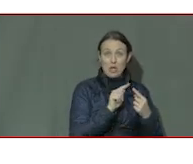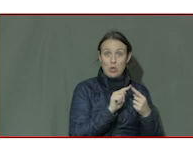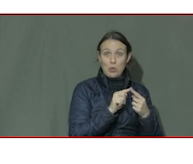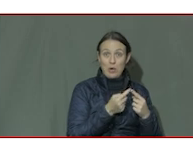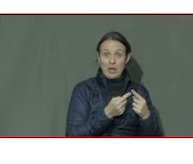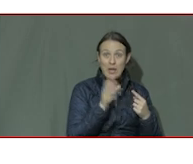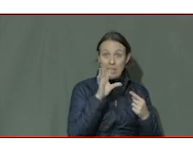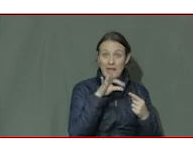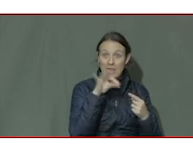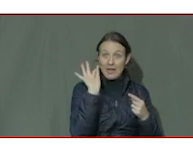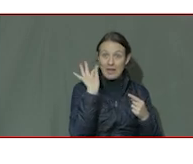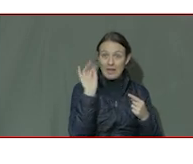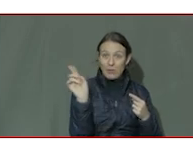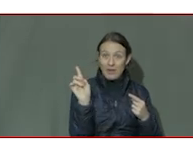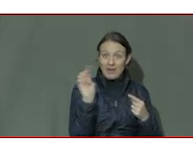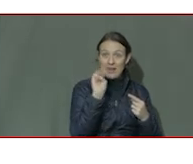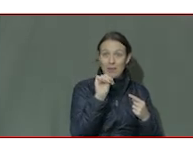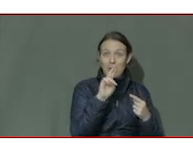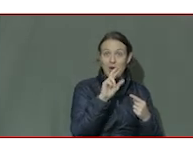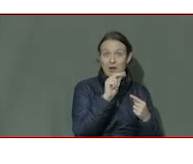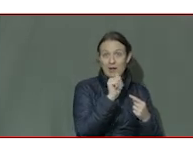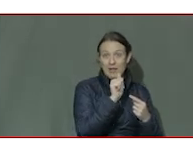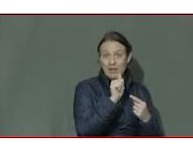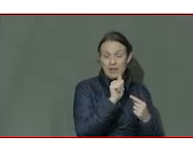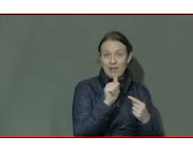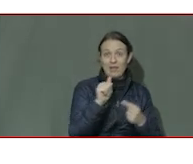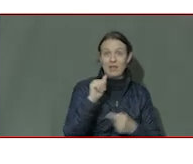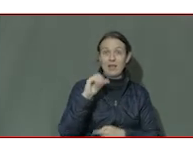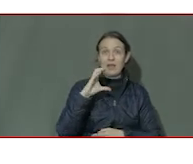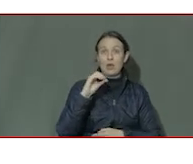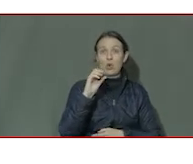what? mRNA codon